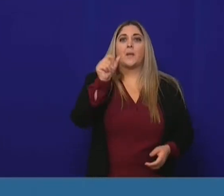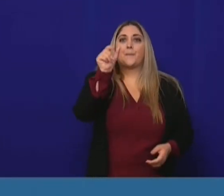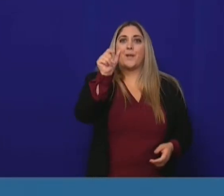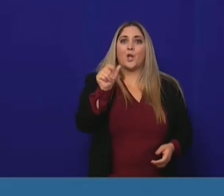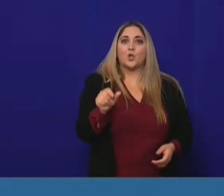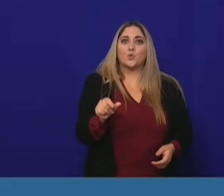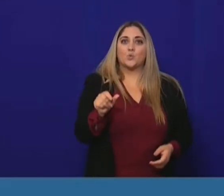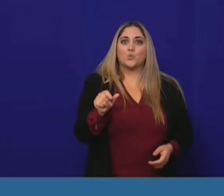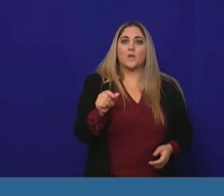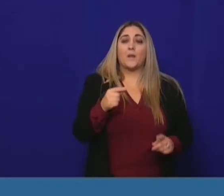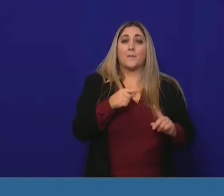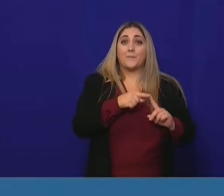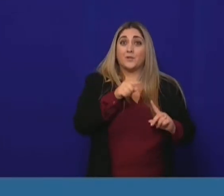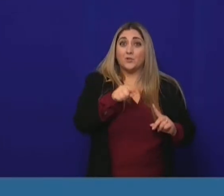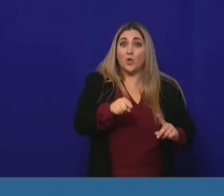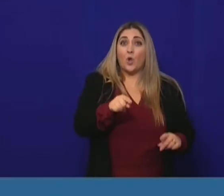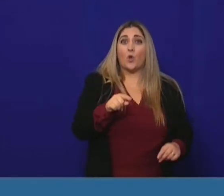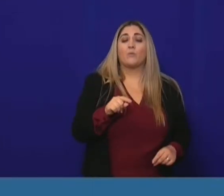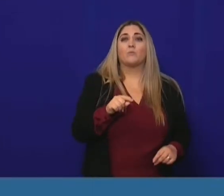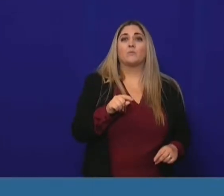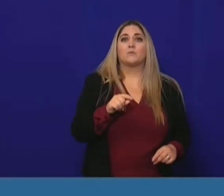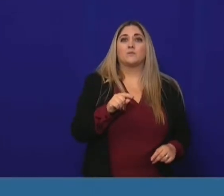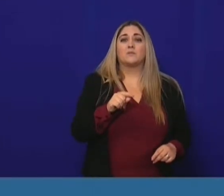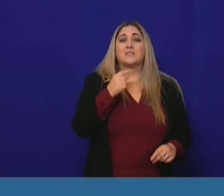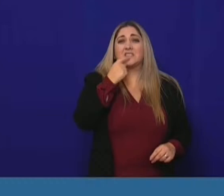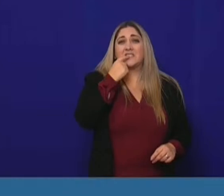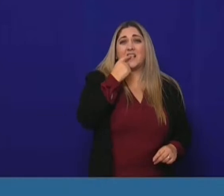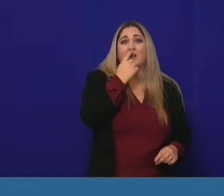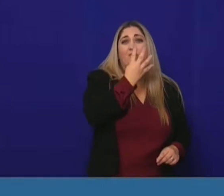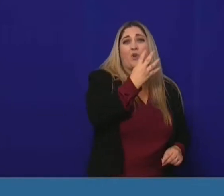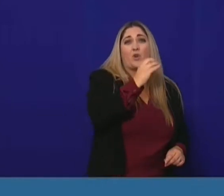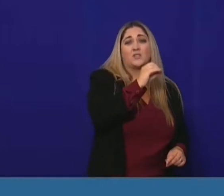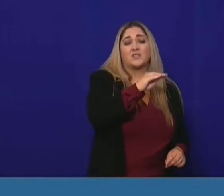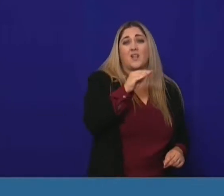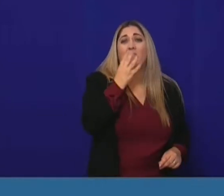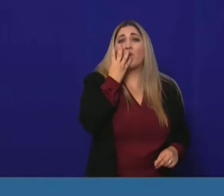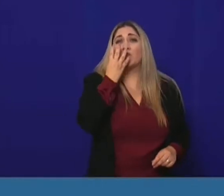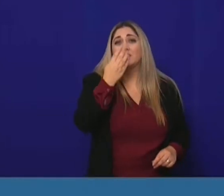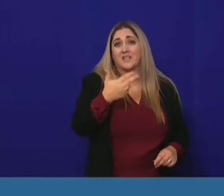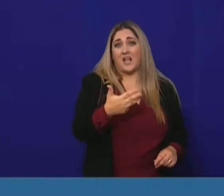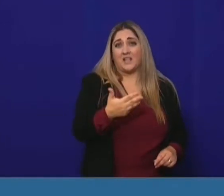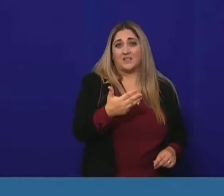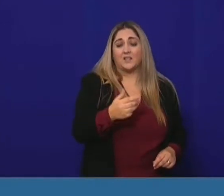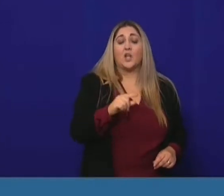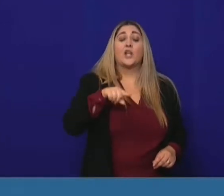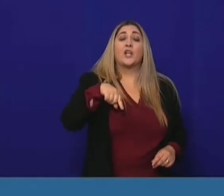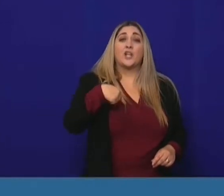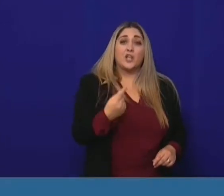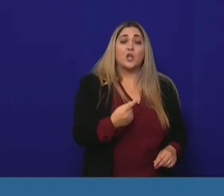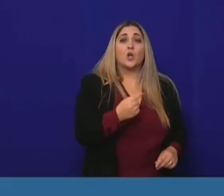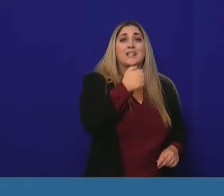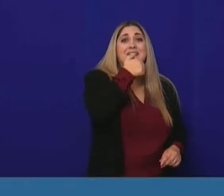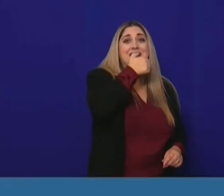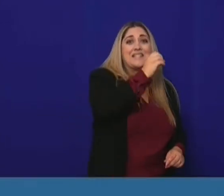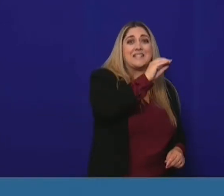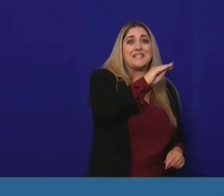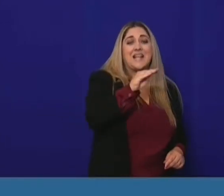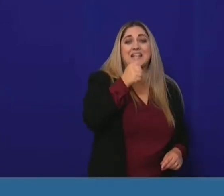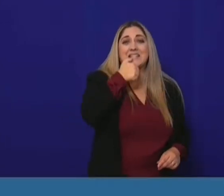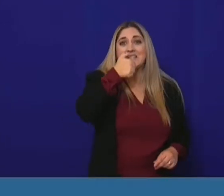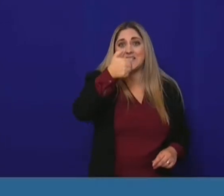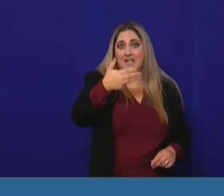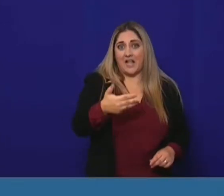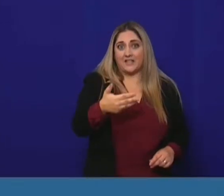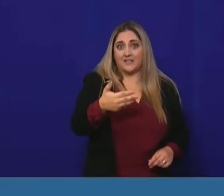ta' bejn 40 u 49 sena, kellna persuna oħra bejn 60 u 69 sena,